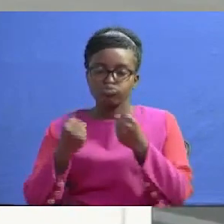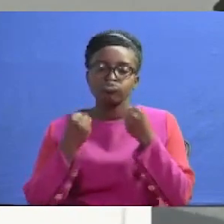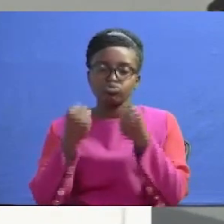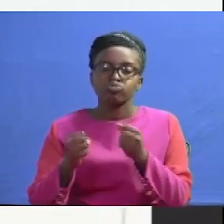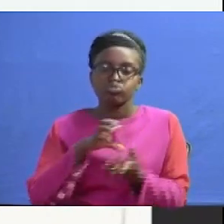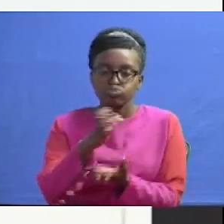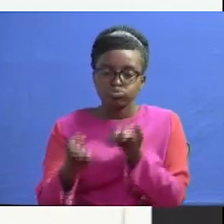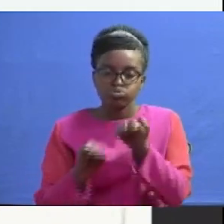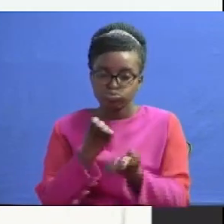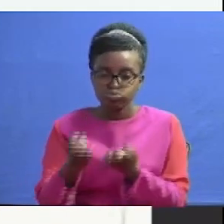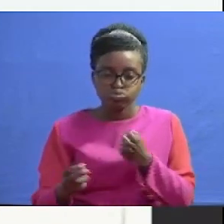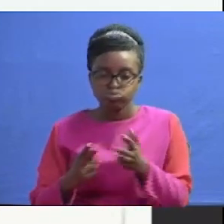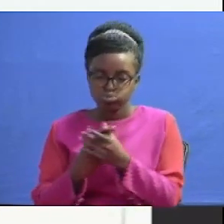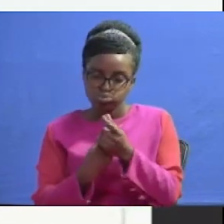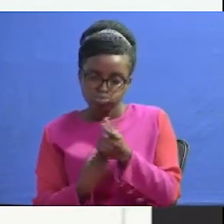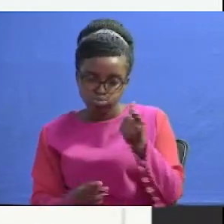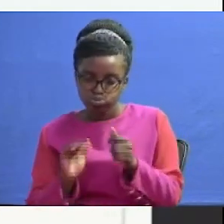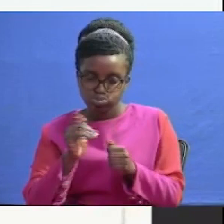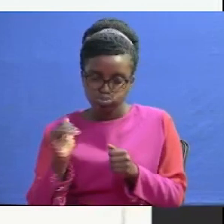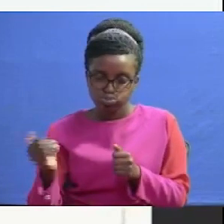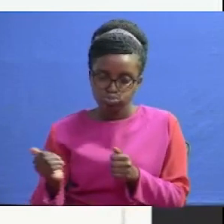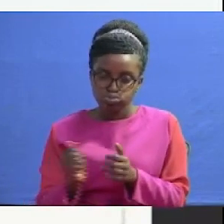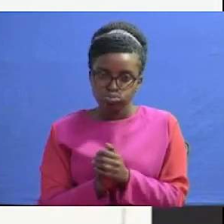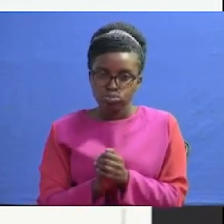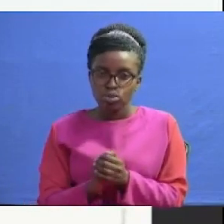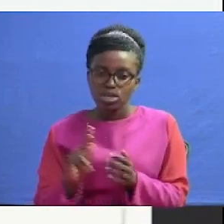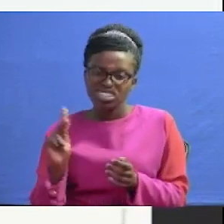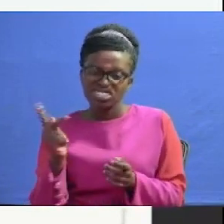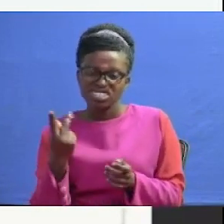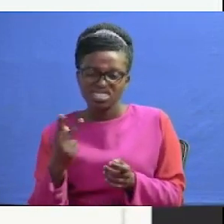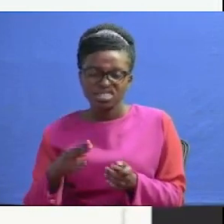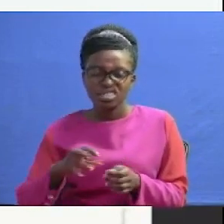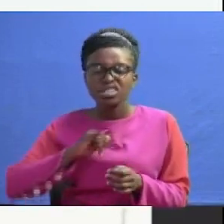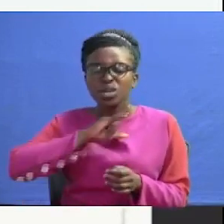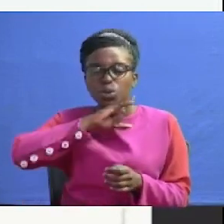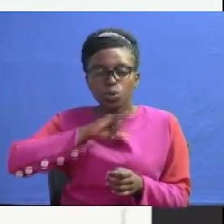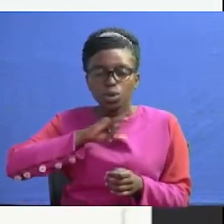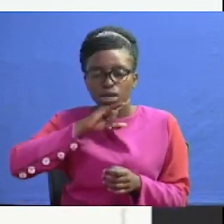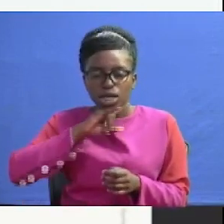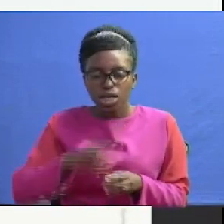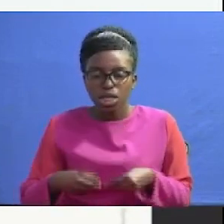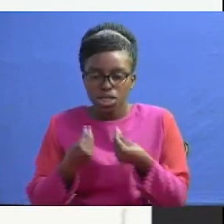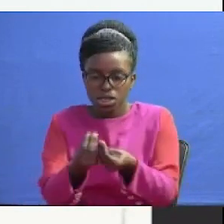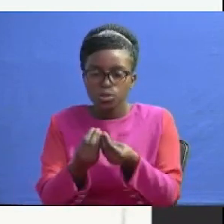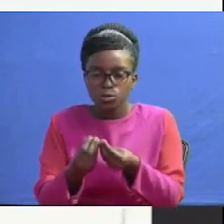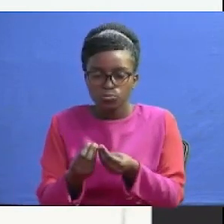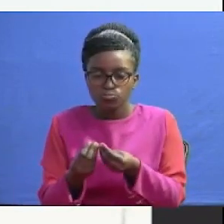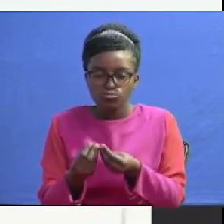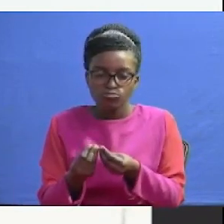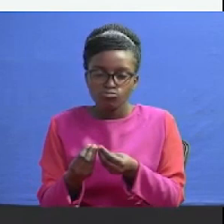both countries. Kenya and Uganda have demonstrated remarkable social and